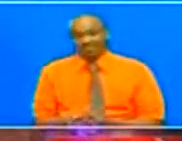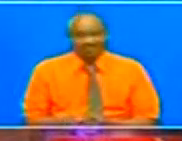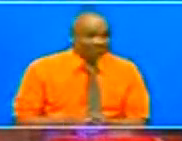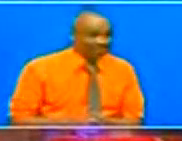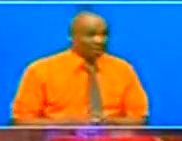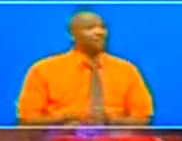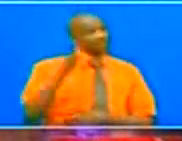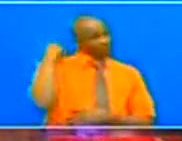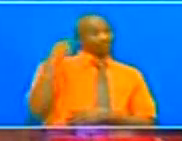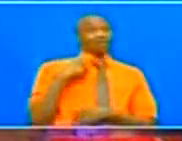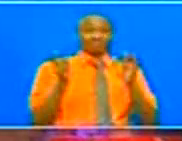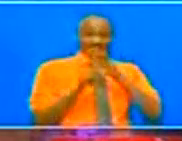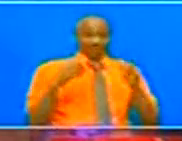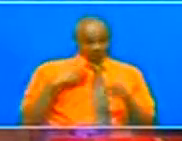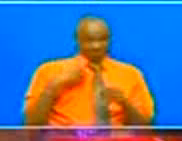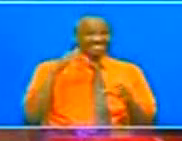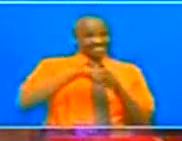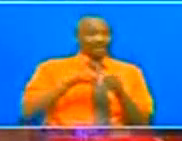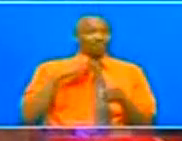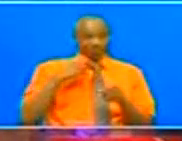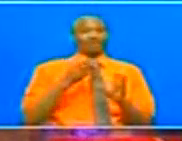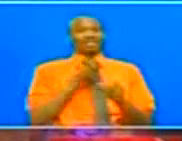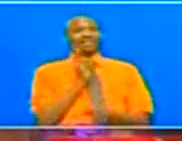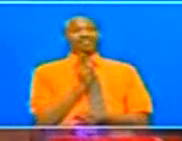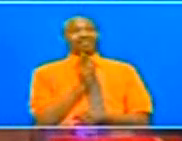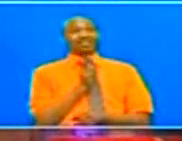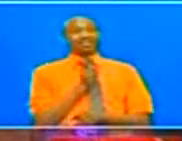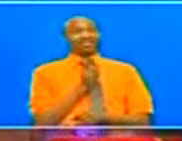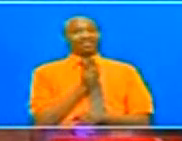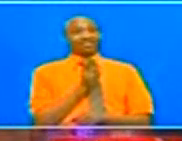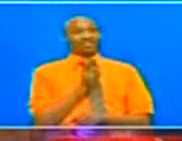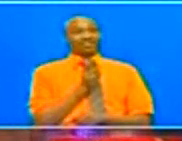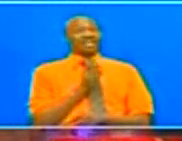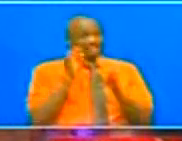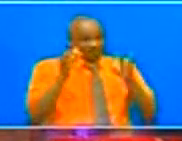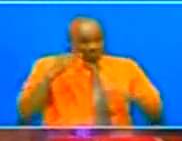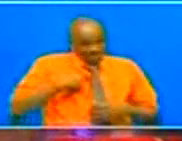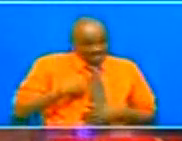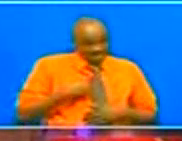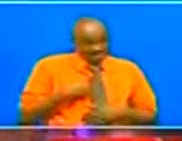Interior, I would resign. If I was the Minister for Interior, yes. You're the MP of Garissa Town.